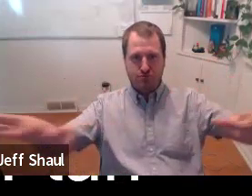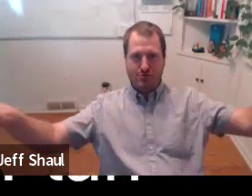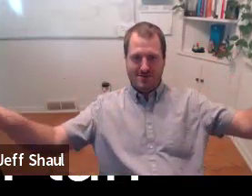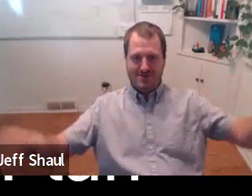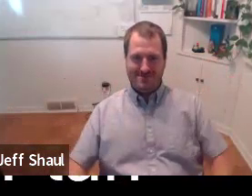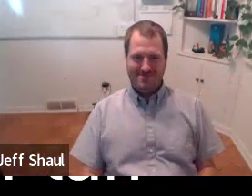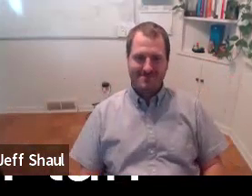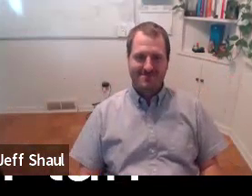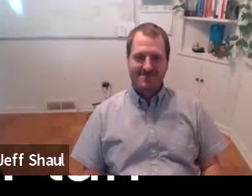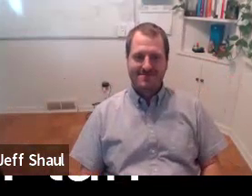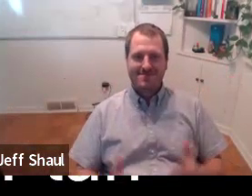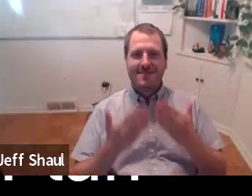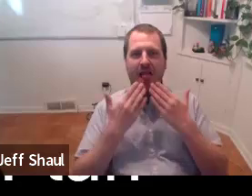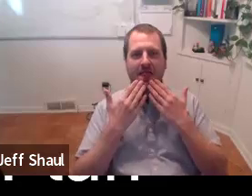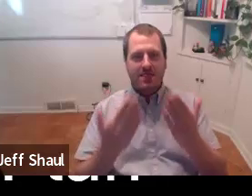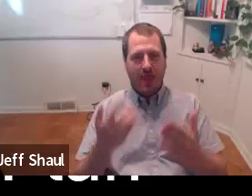evenly distributed.